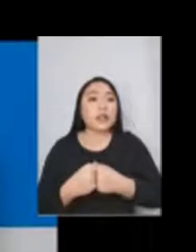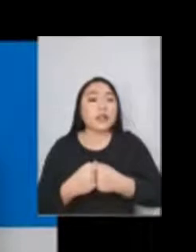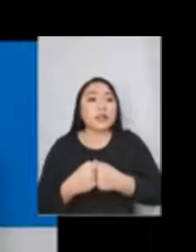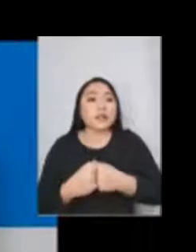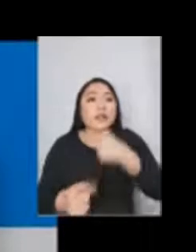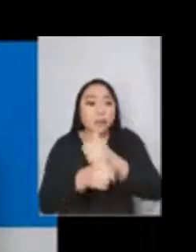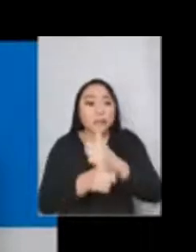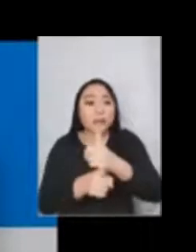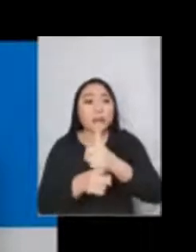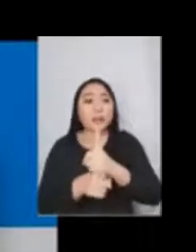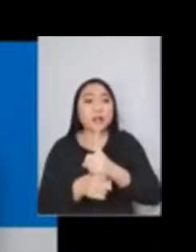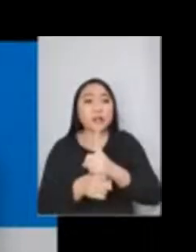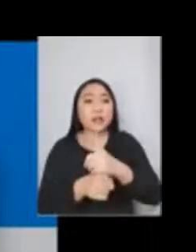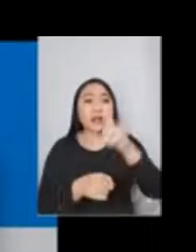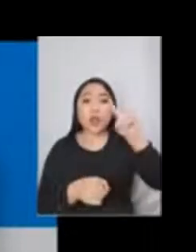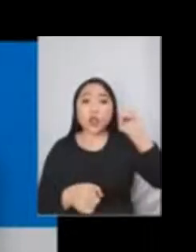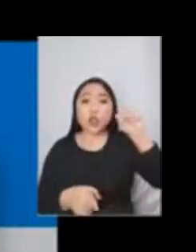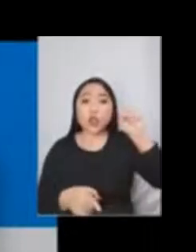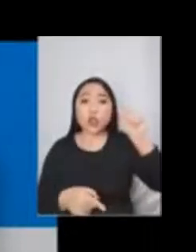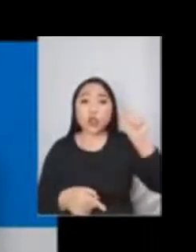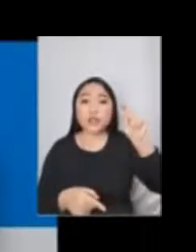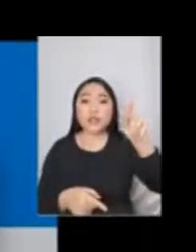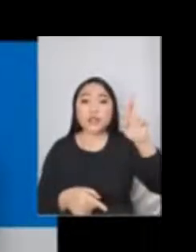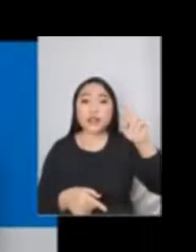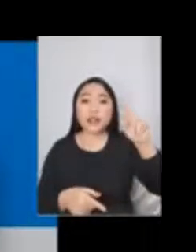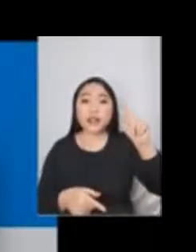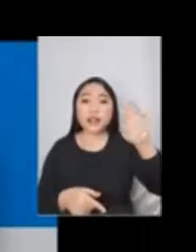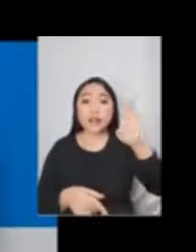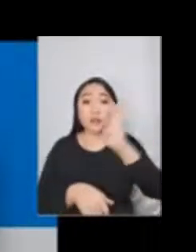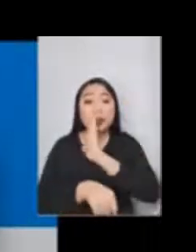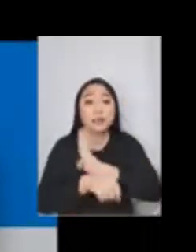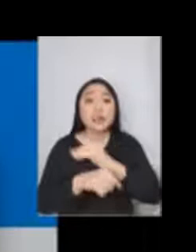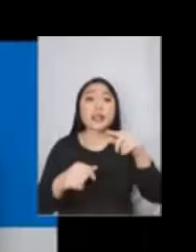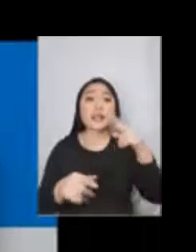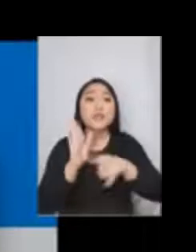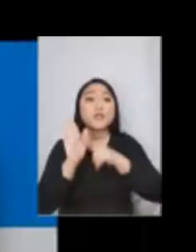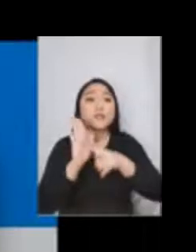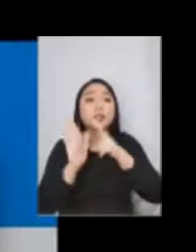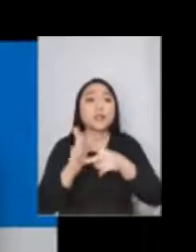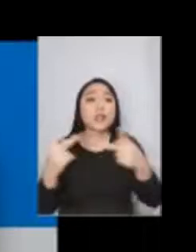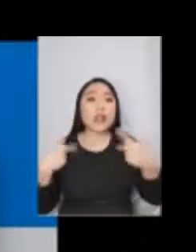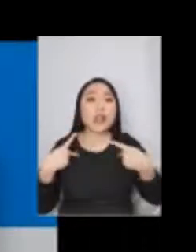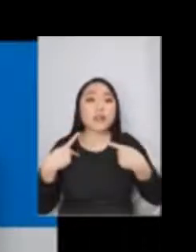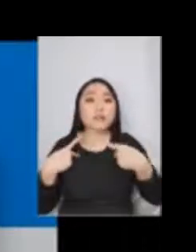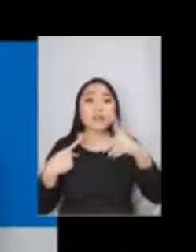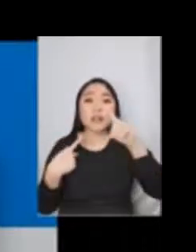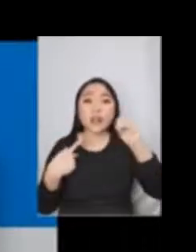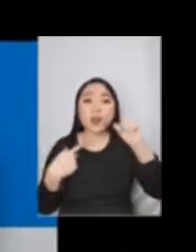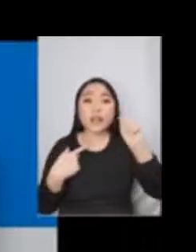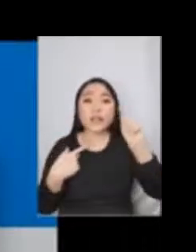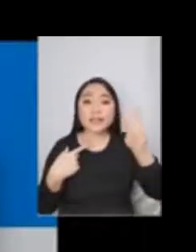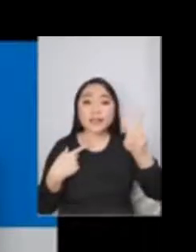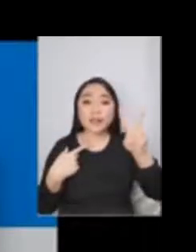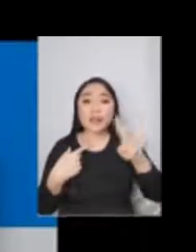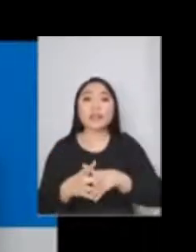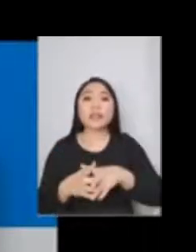DRRM from Pag-asa and PBOX, DRRM materials. We also have our own DOST publications such as Philippine Men